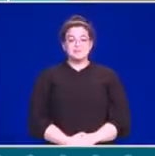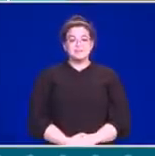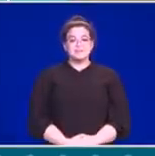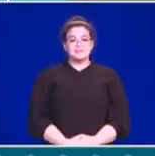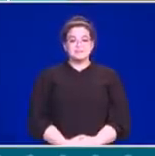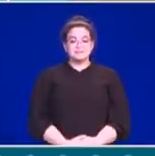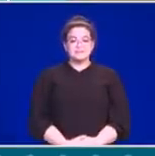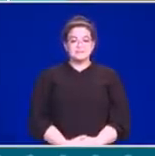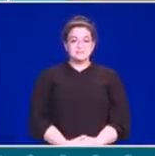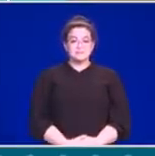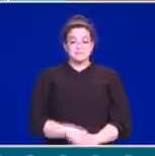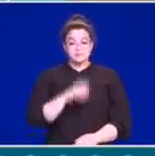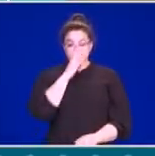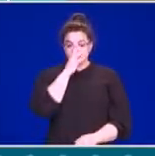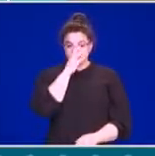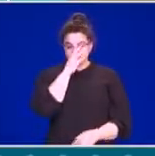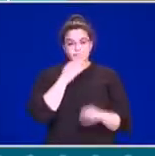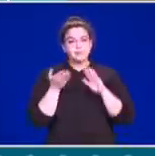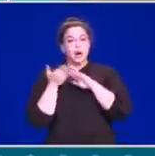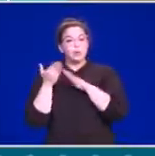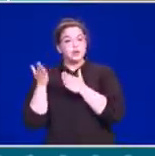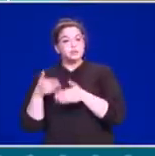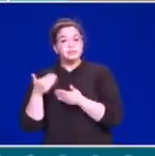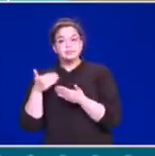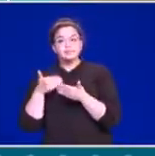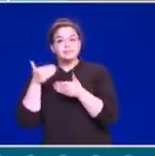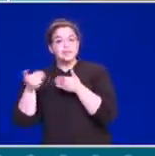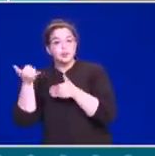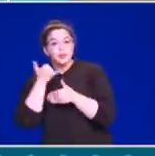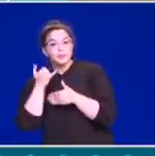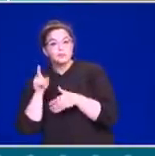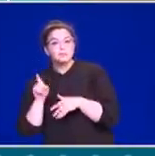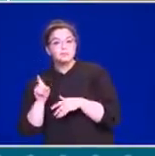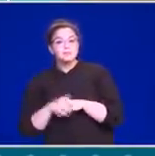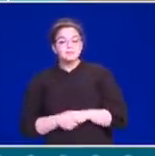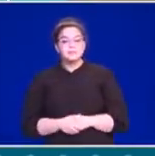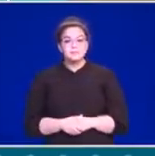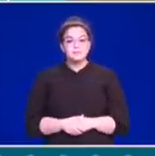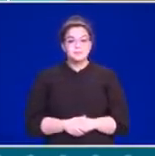Thanks, Nicholas. Operator, do we have our next caller?